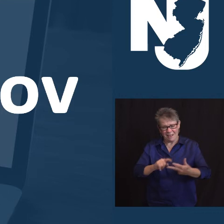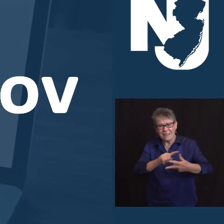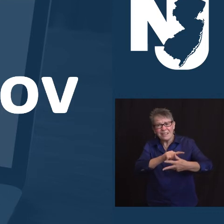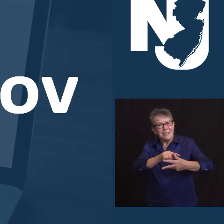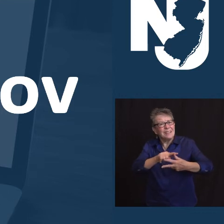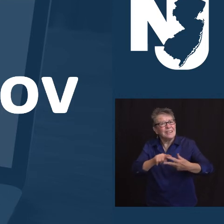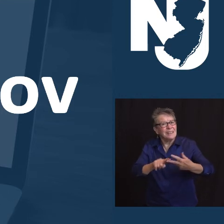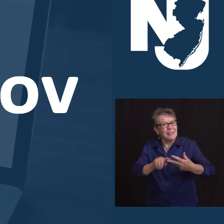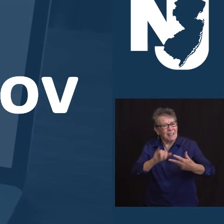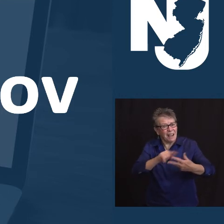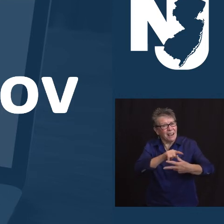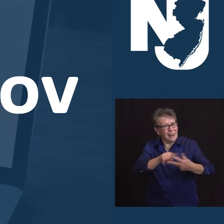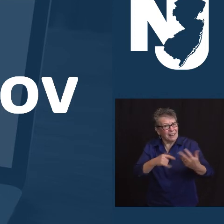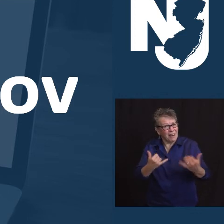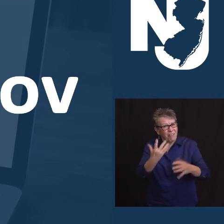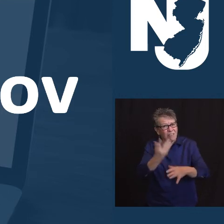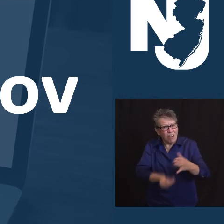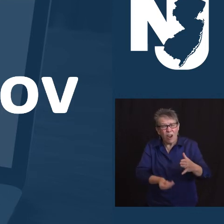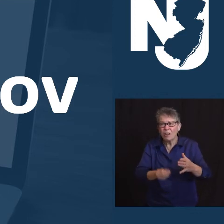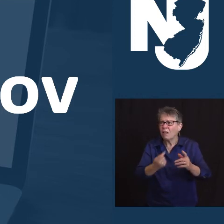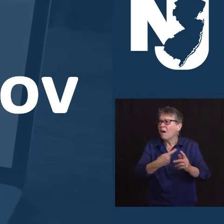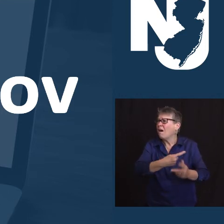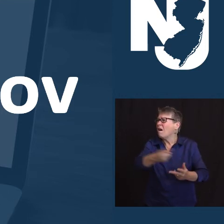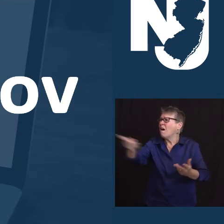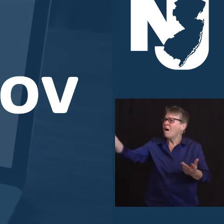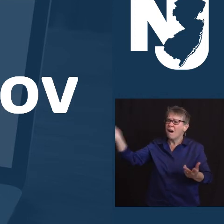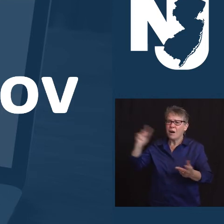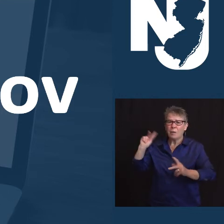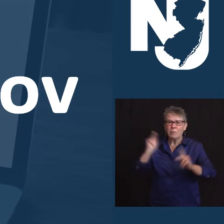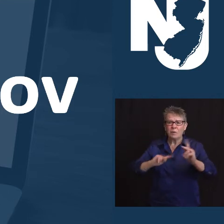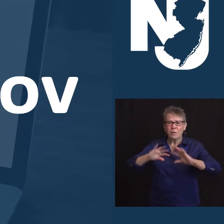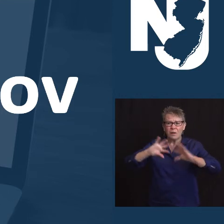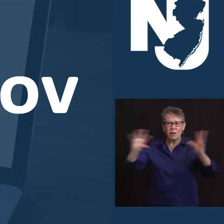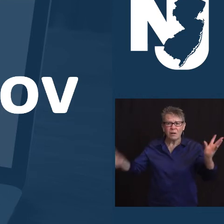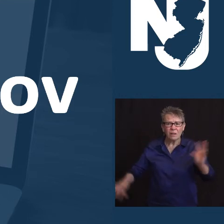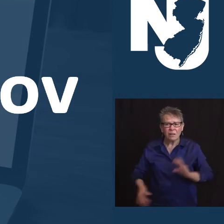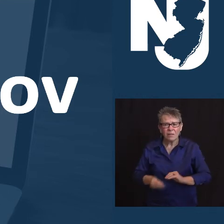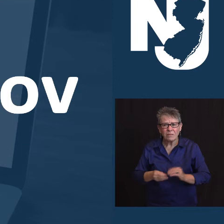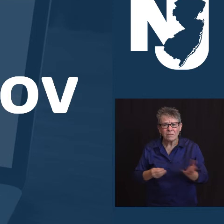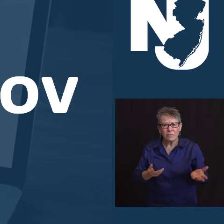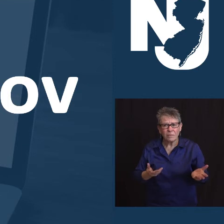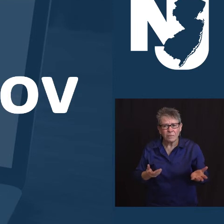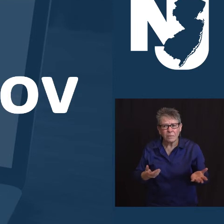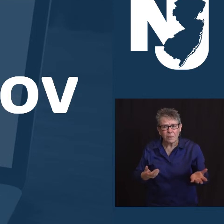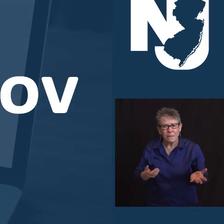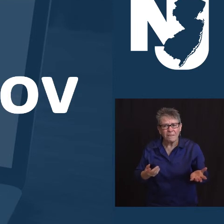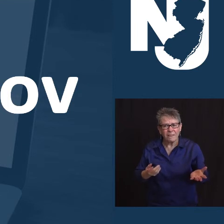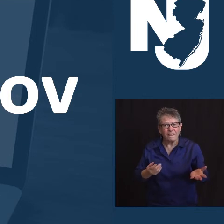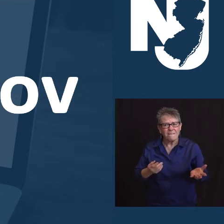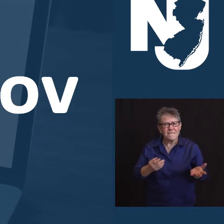a congressman from Texas, Ron Wright, passed away from COVID. Let's always remember,